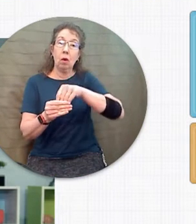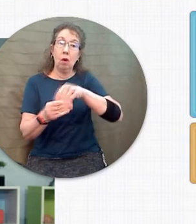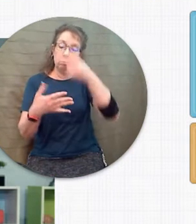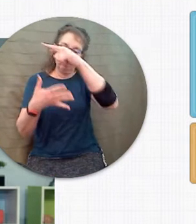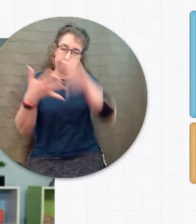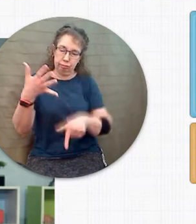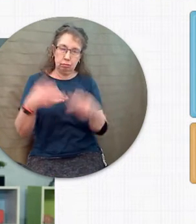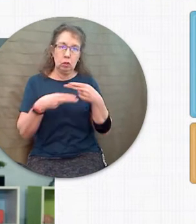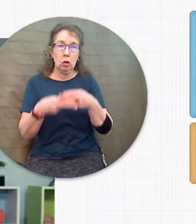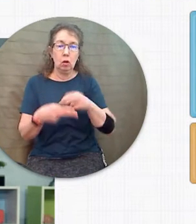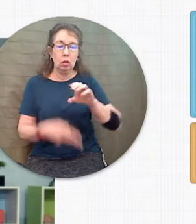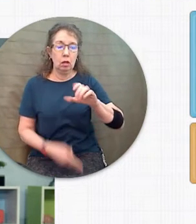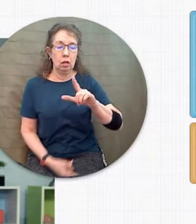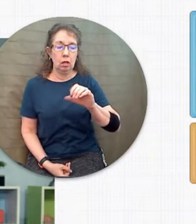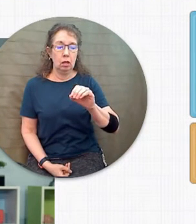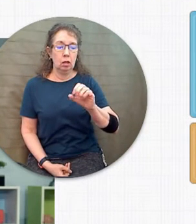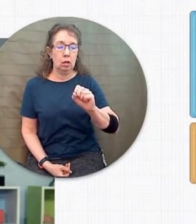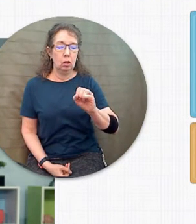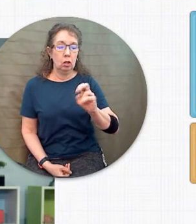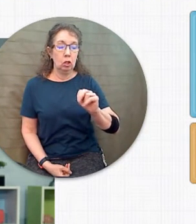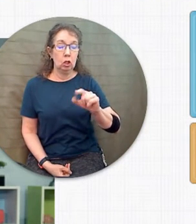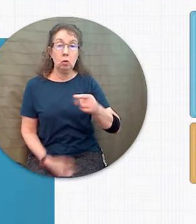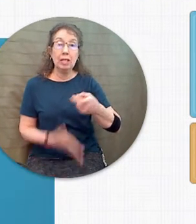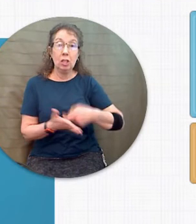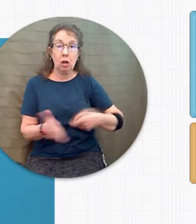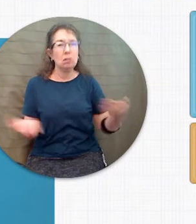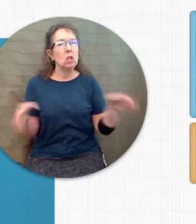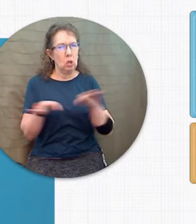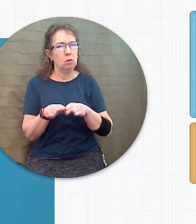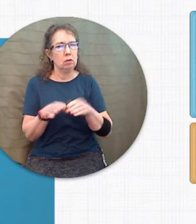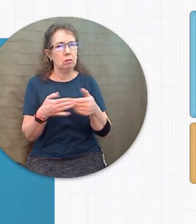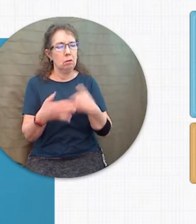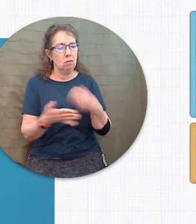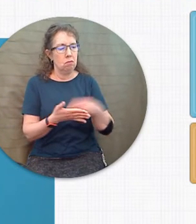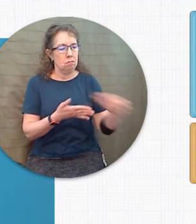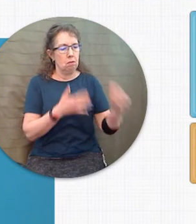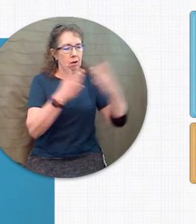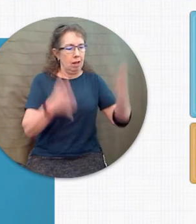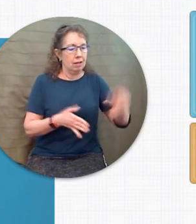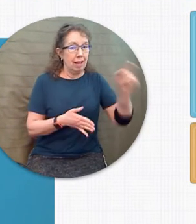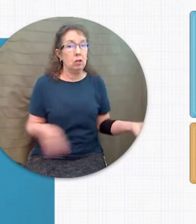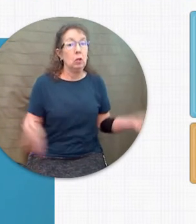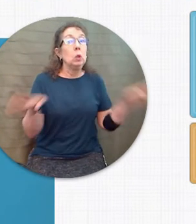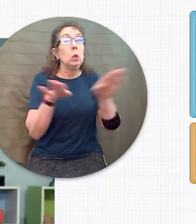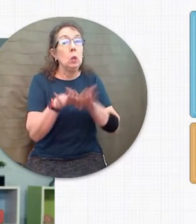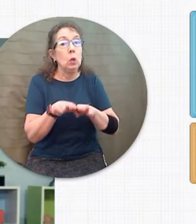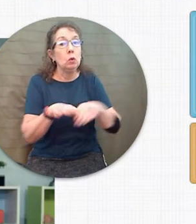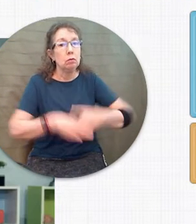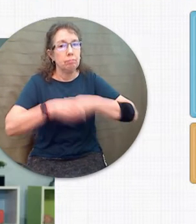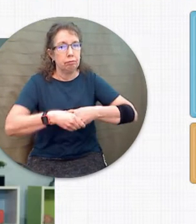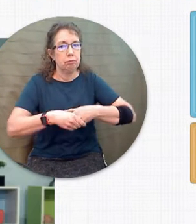we buy the house, we have to close on the deal. What is the total mortgage?